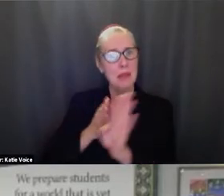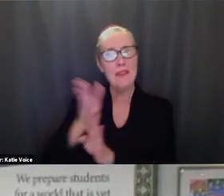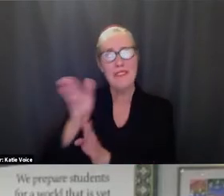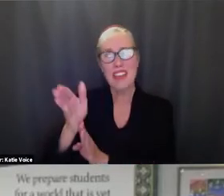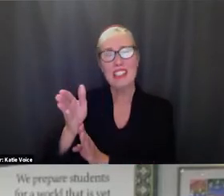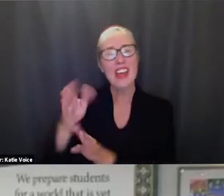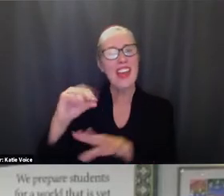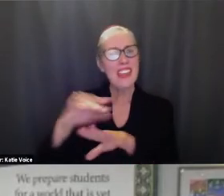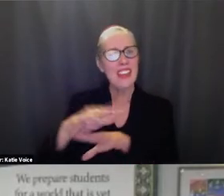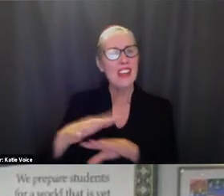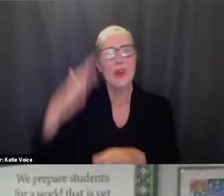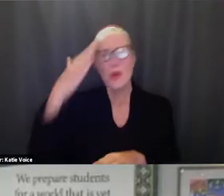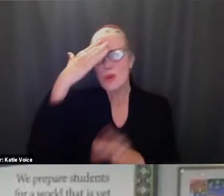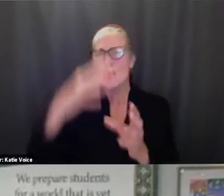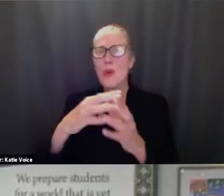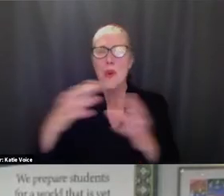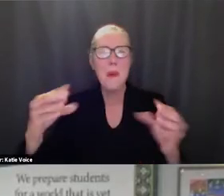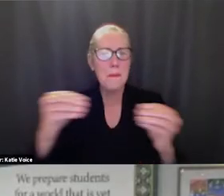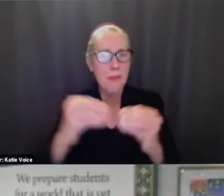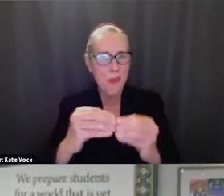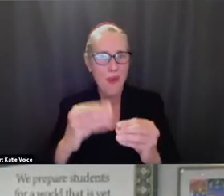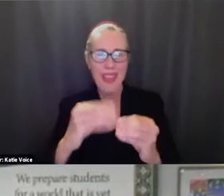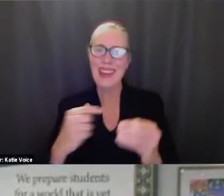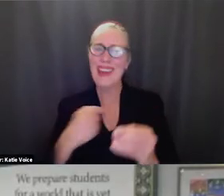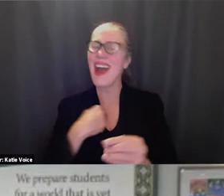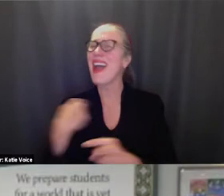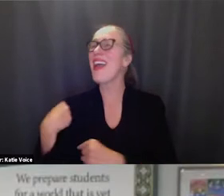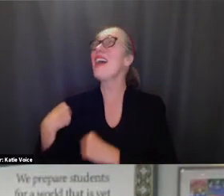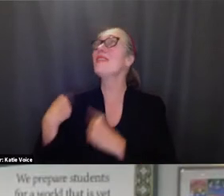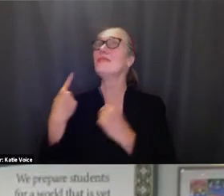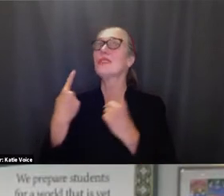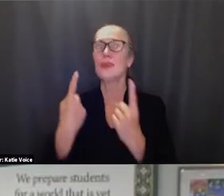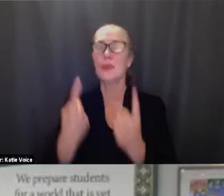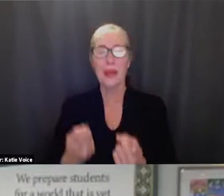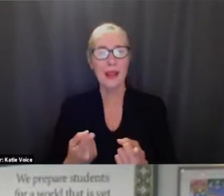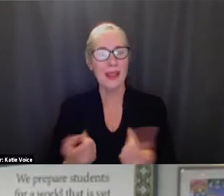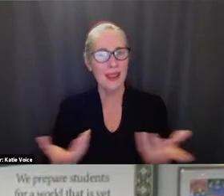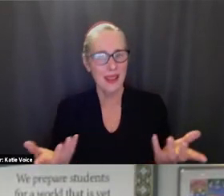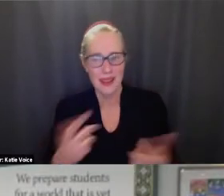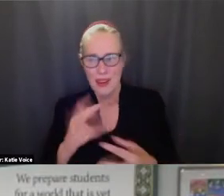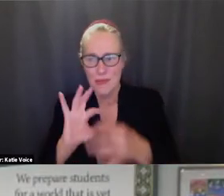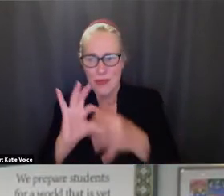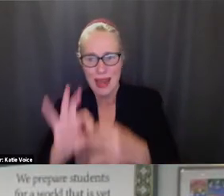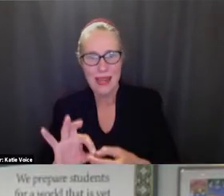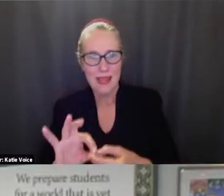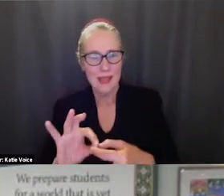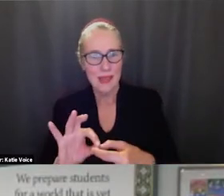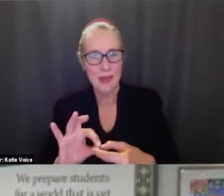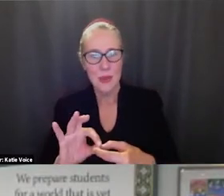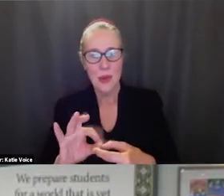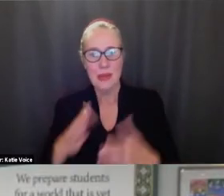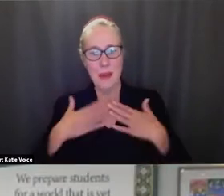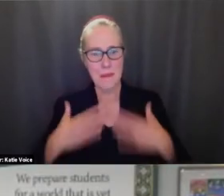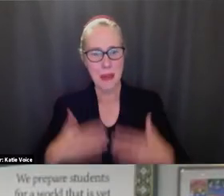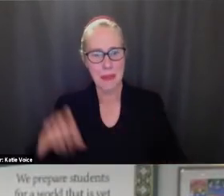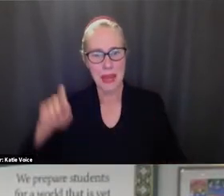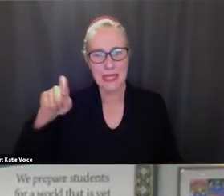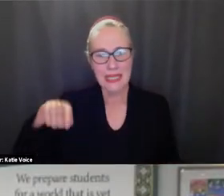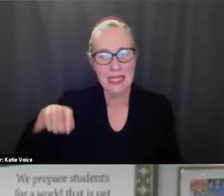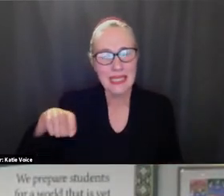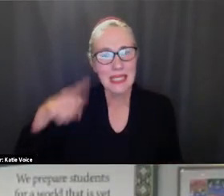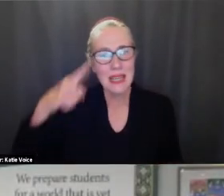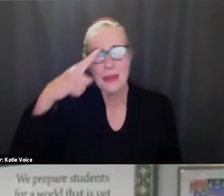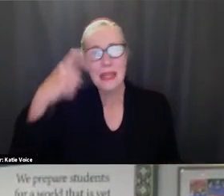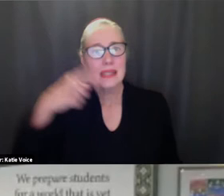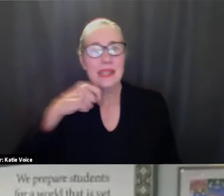who know so much more than i ever will about what my body needs because i